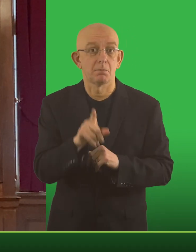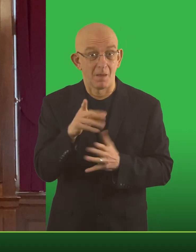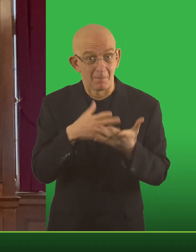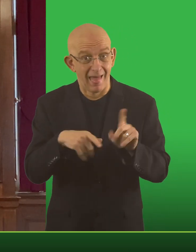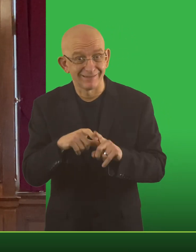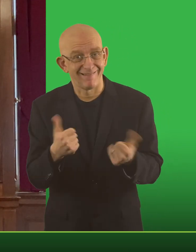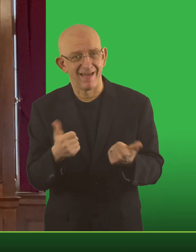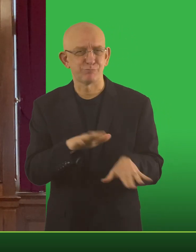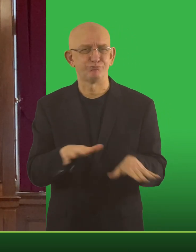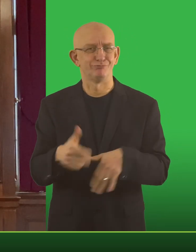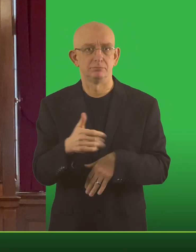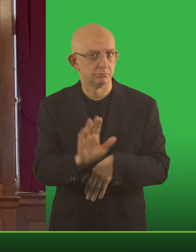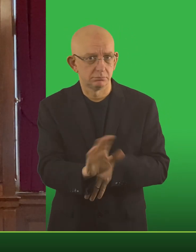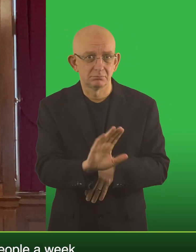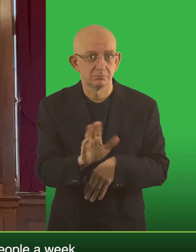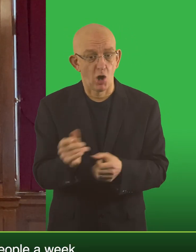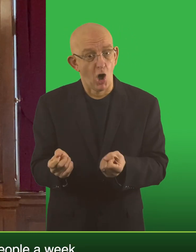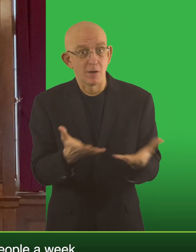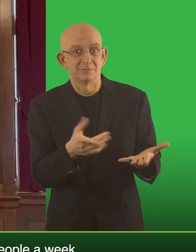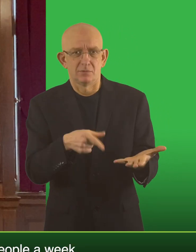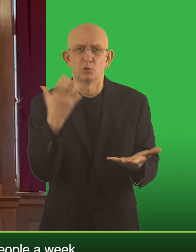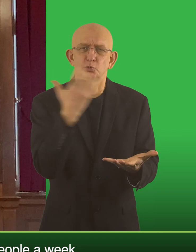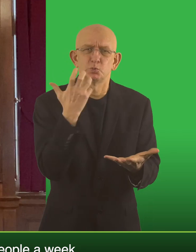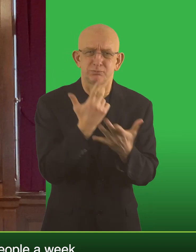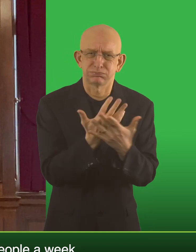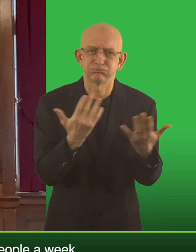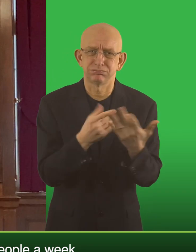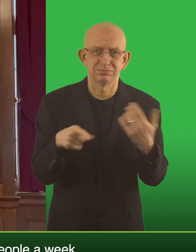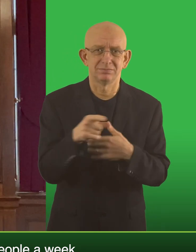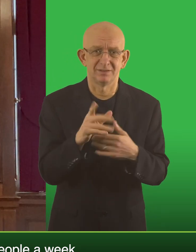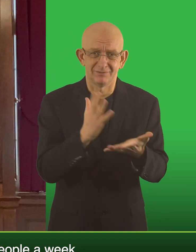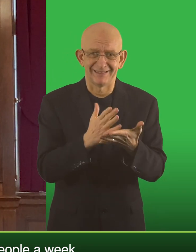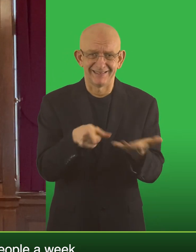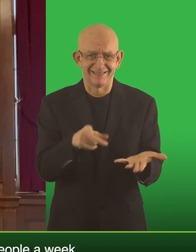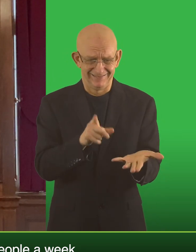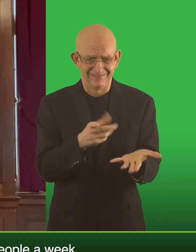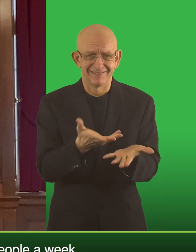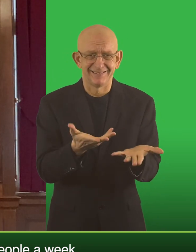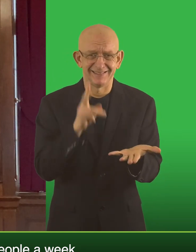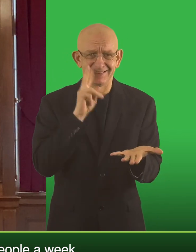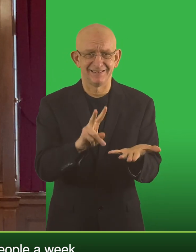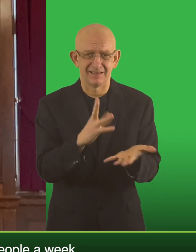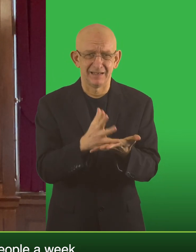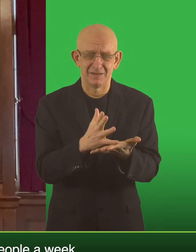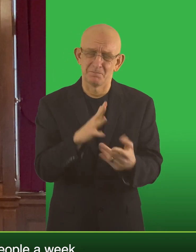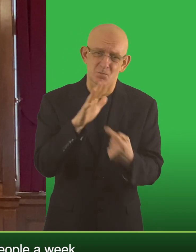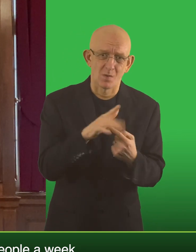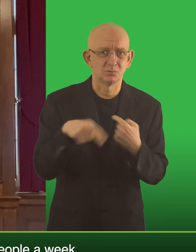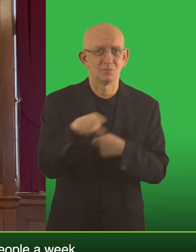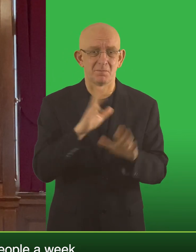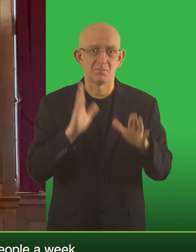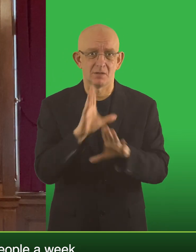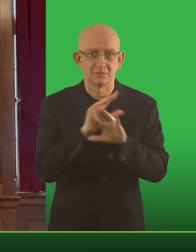It's still not a mild illness. It is hospitalising hundreds of people a week, and that narrative is really